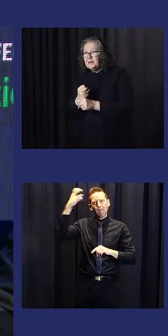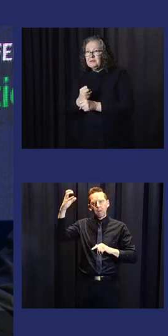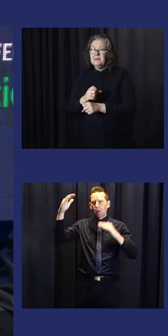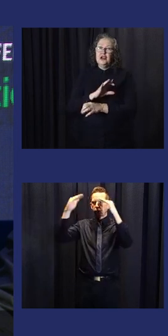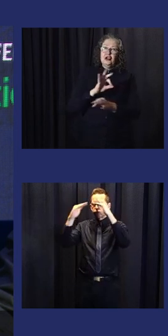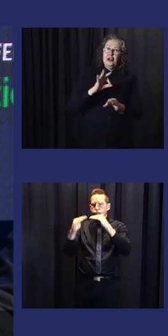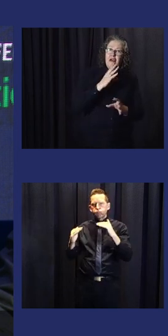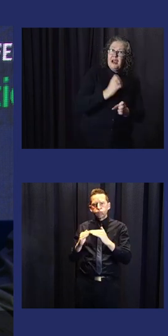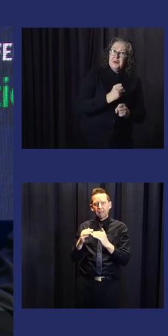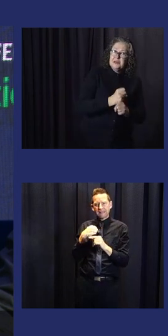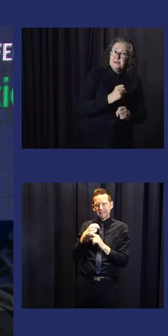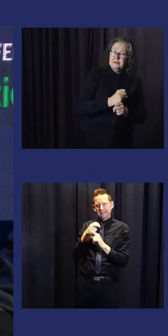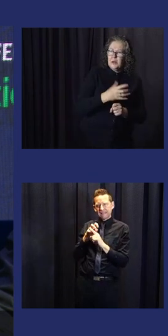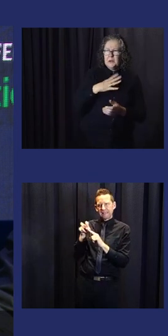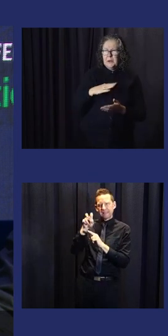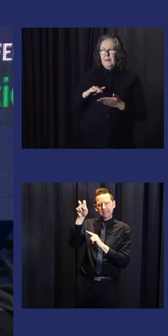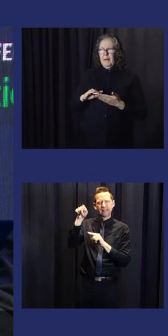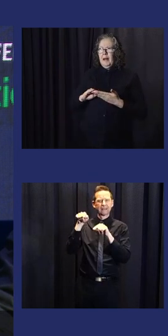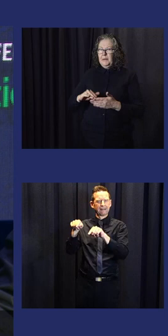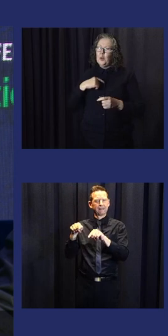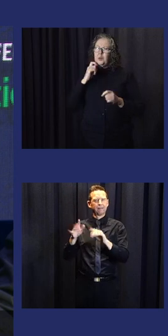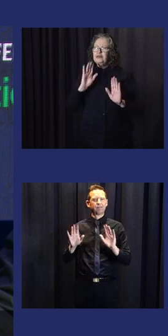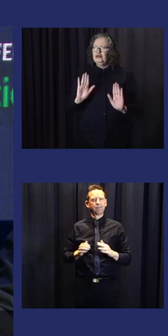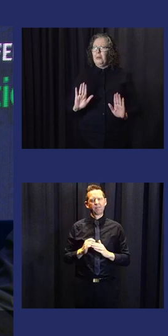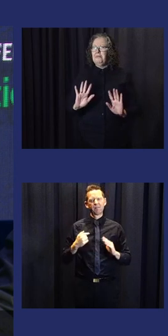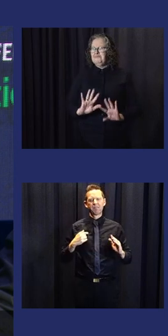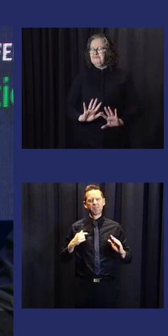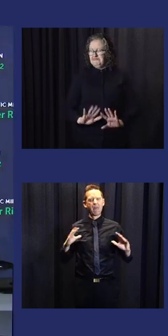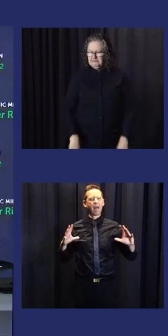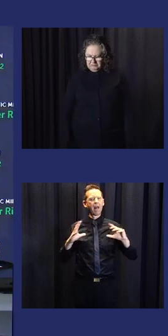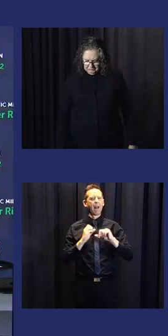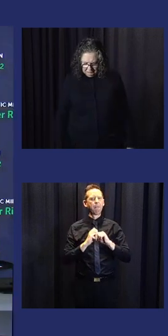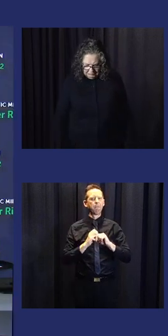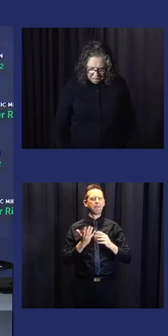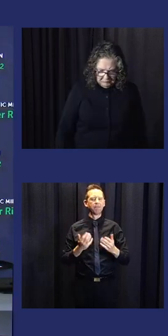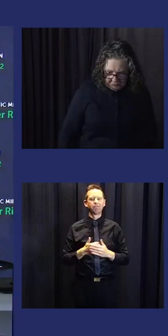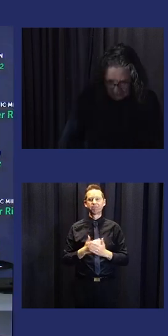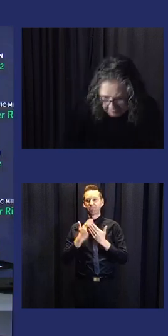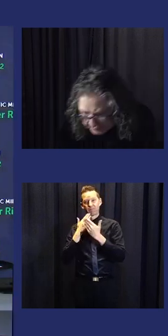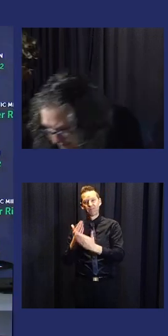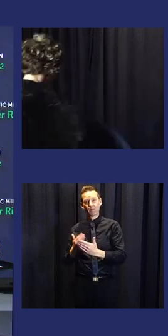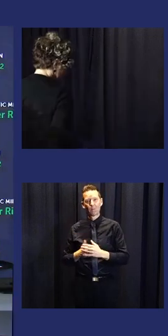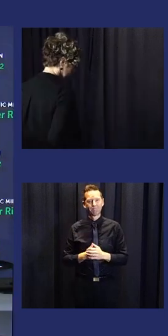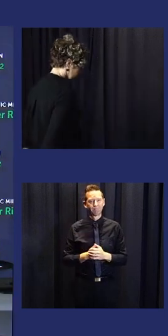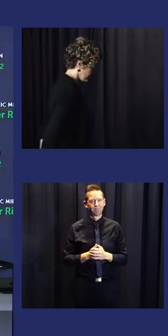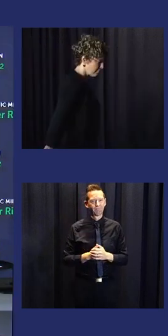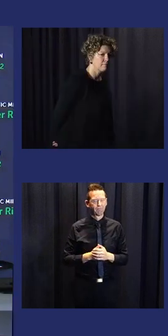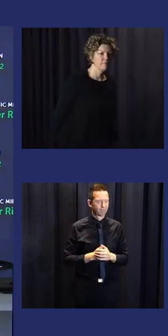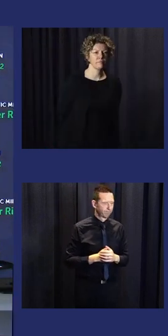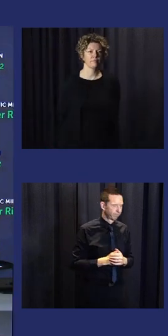systems, and help that to happen. So I think I'll end there. Thanks. Yeah. No, thanks so much, Nolly.